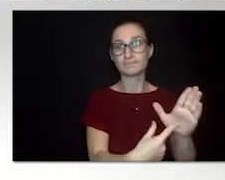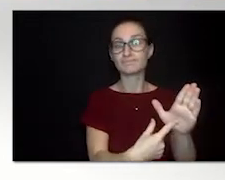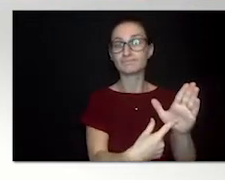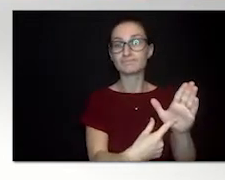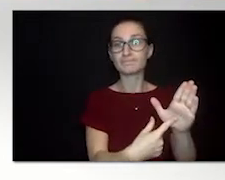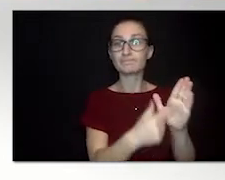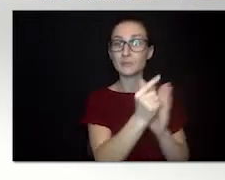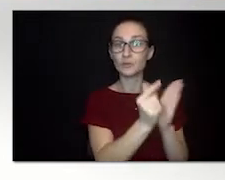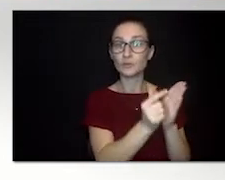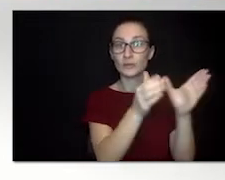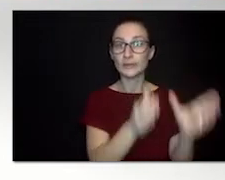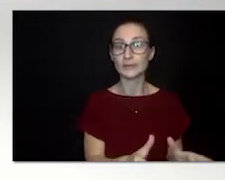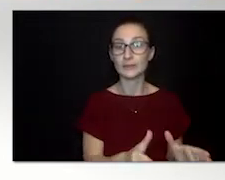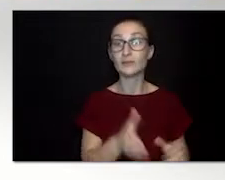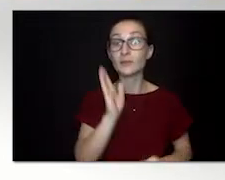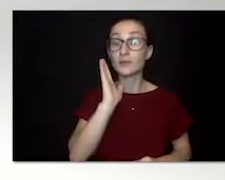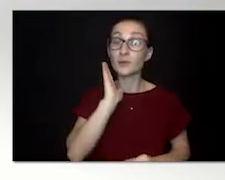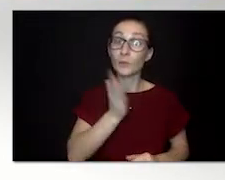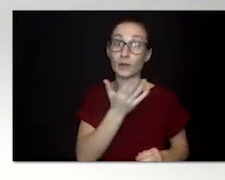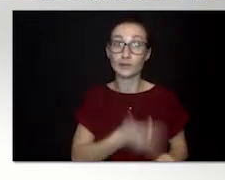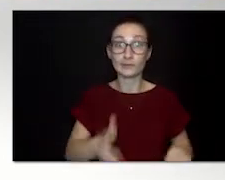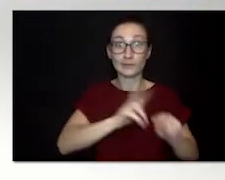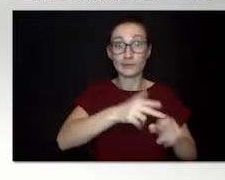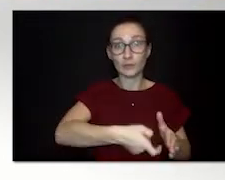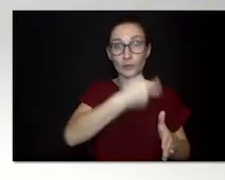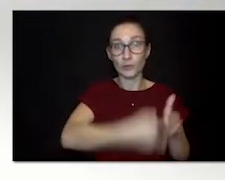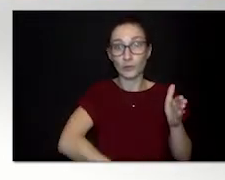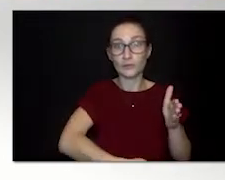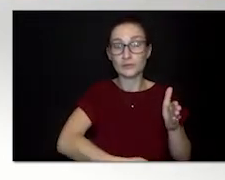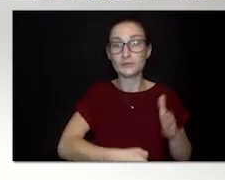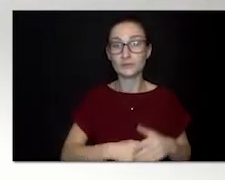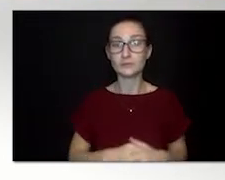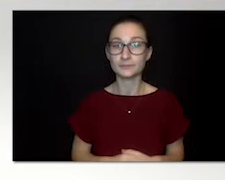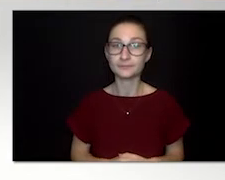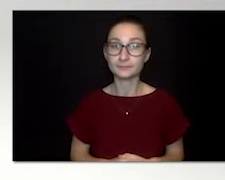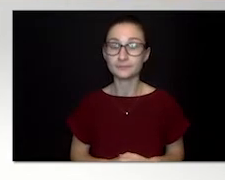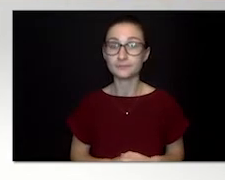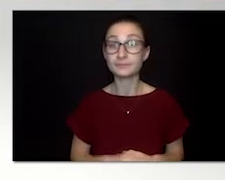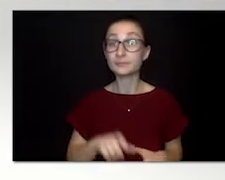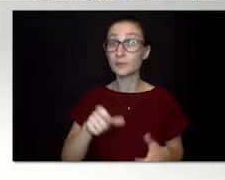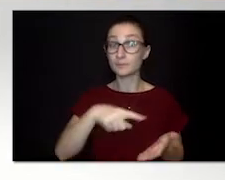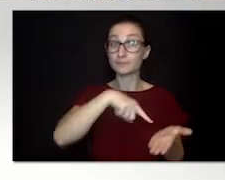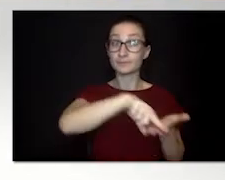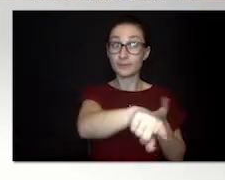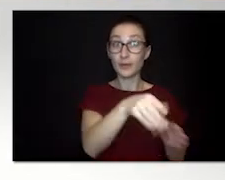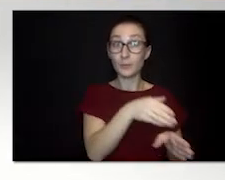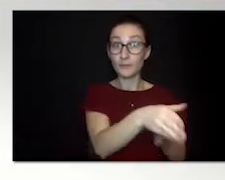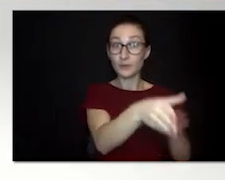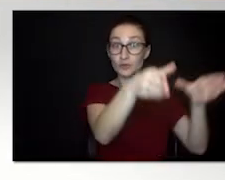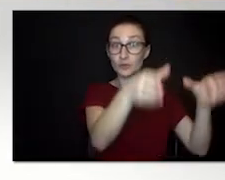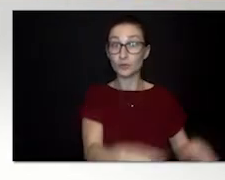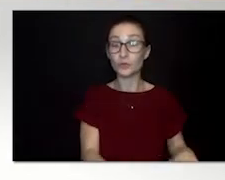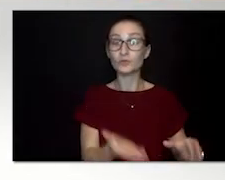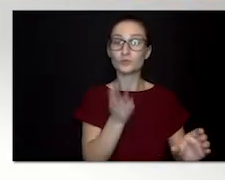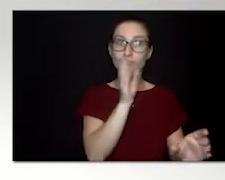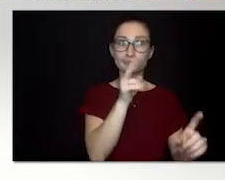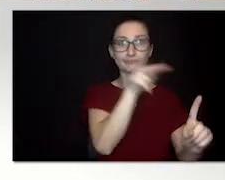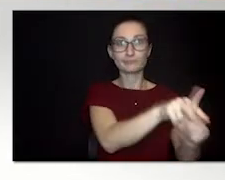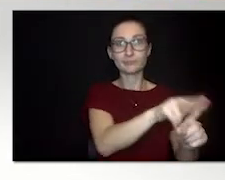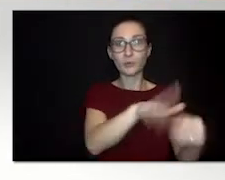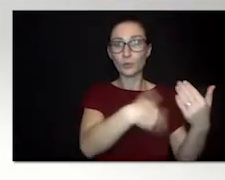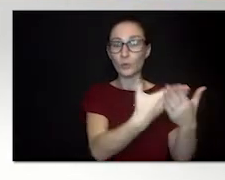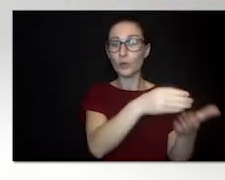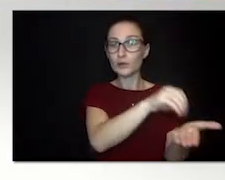to increase the cost, because not only are you paying the clerk filing fee, but now you're actually paying a professional to make sure that all of the documents are